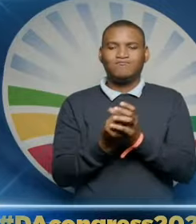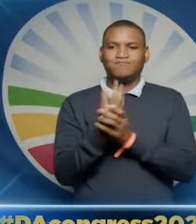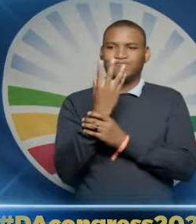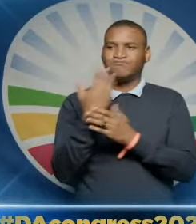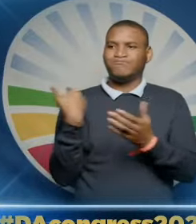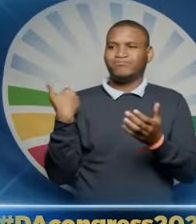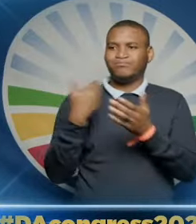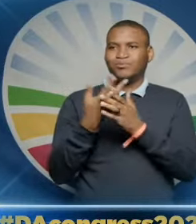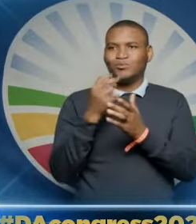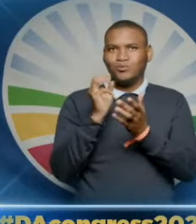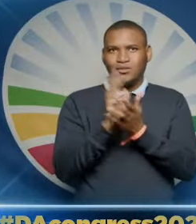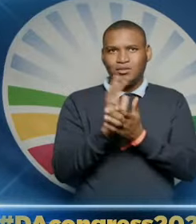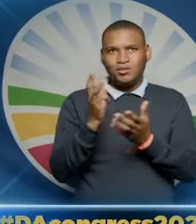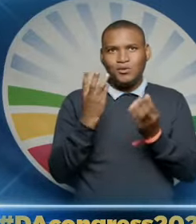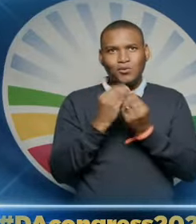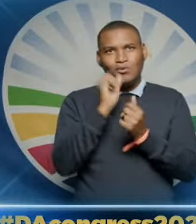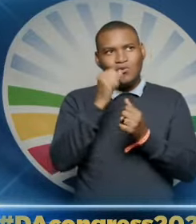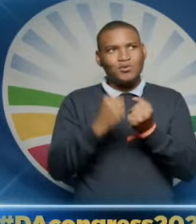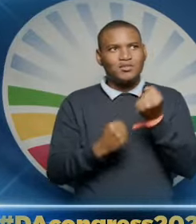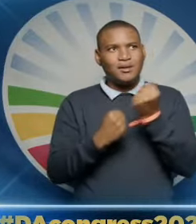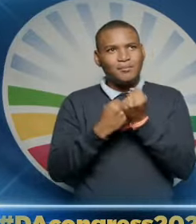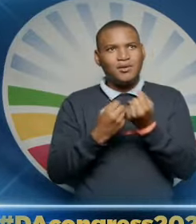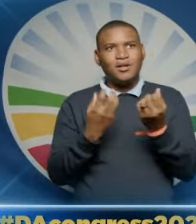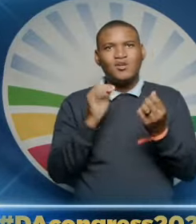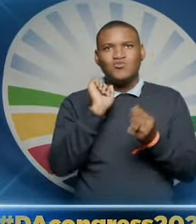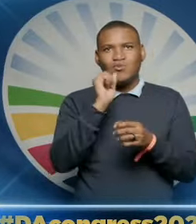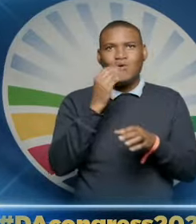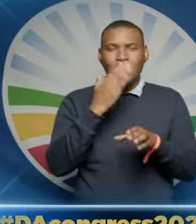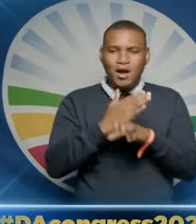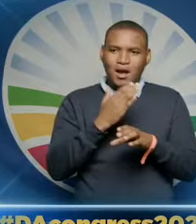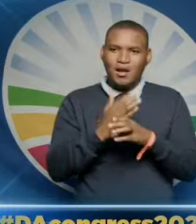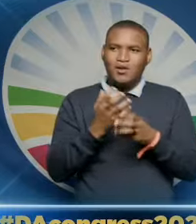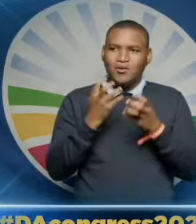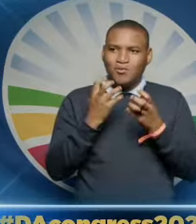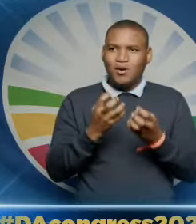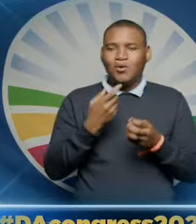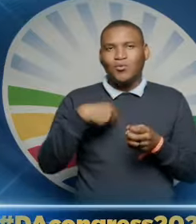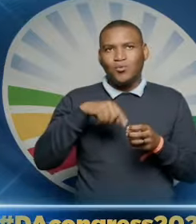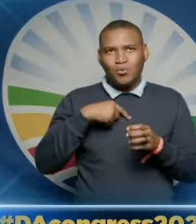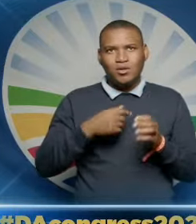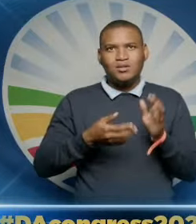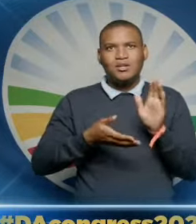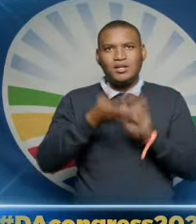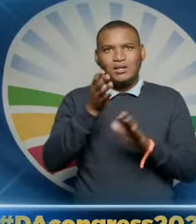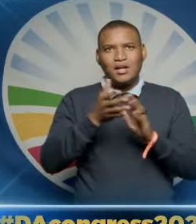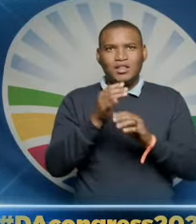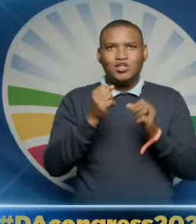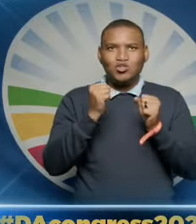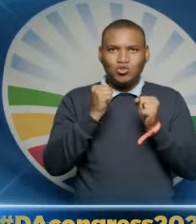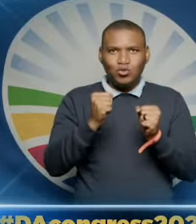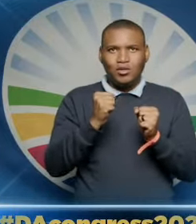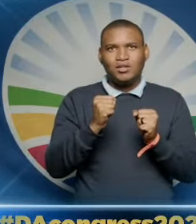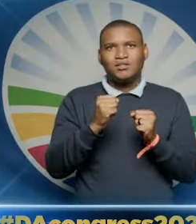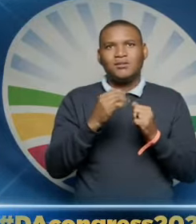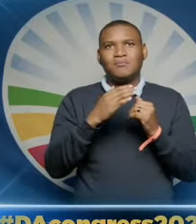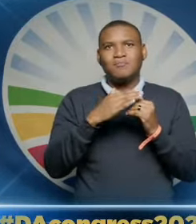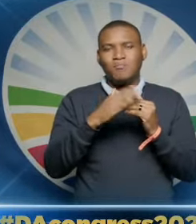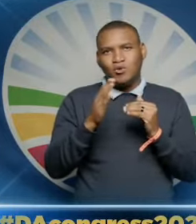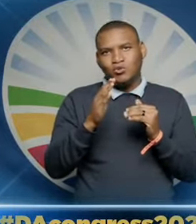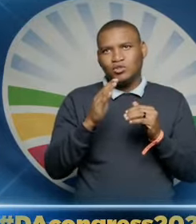2019. And with your support and your hard work, we will run the strongest, most proactive and